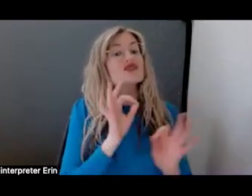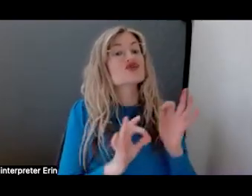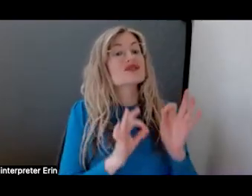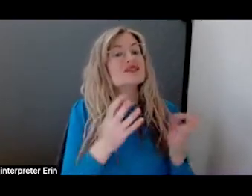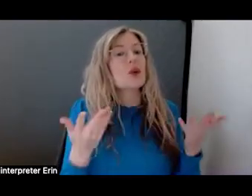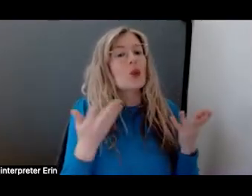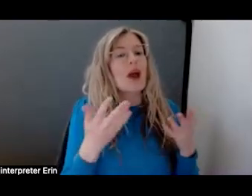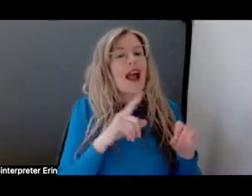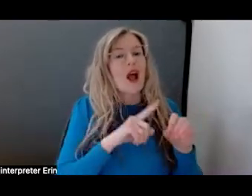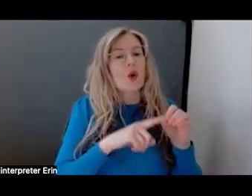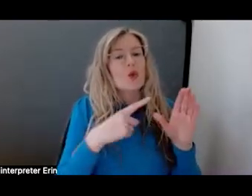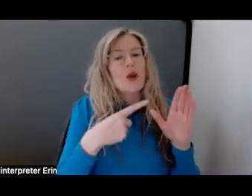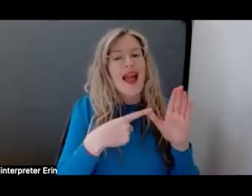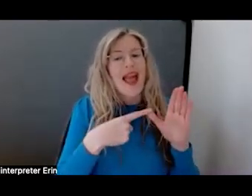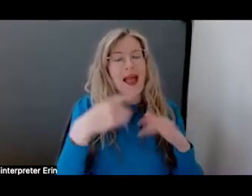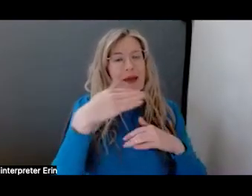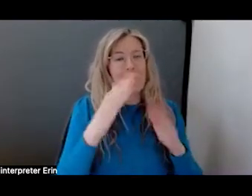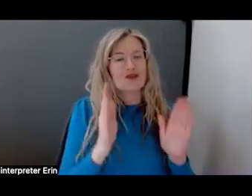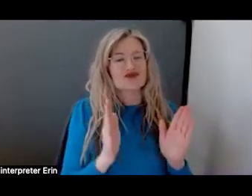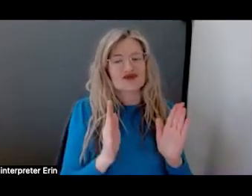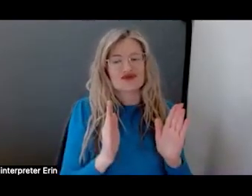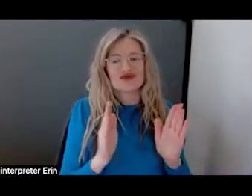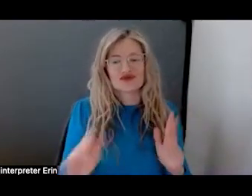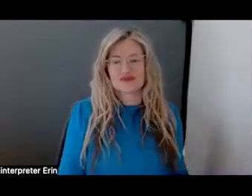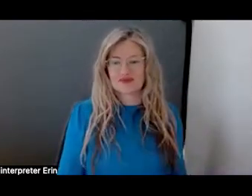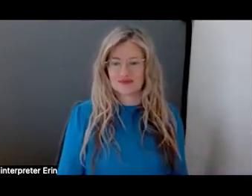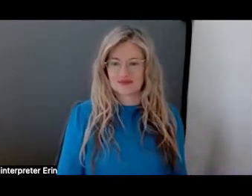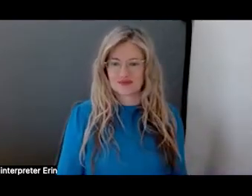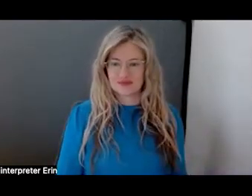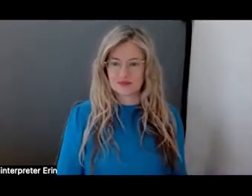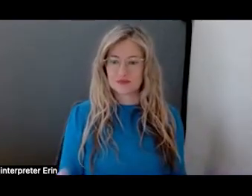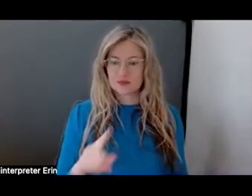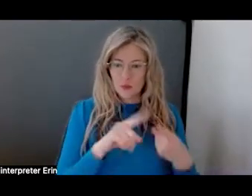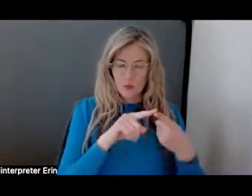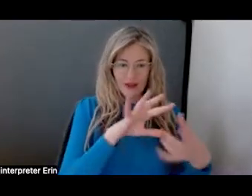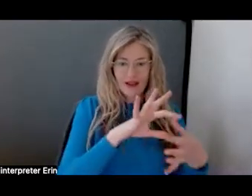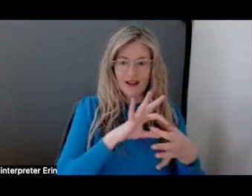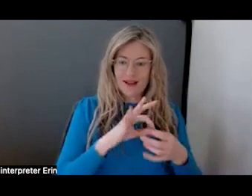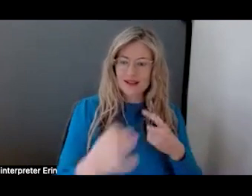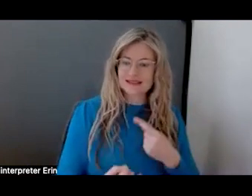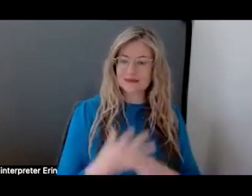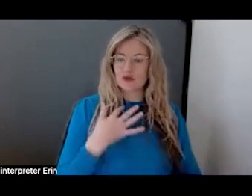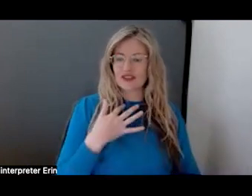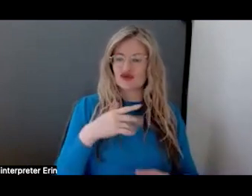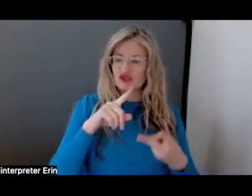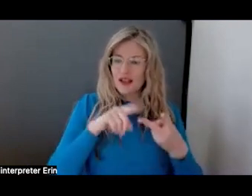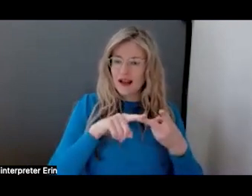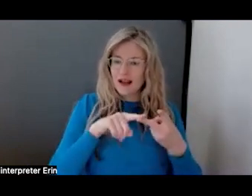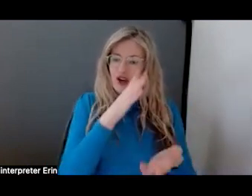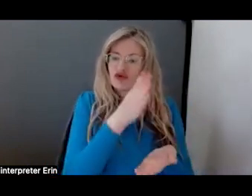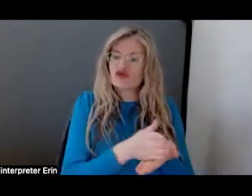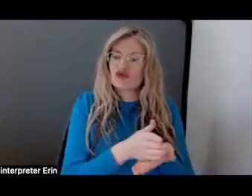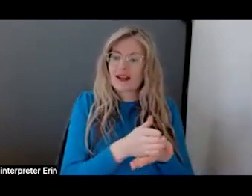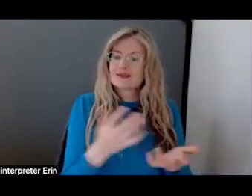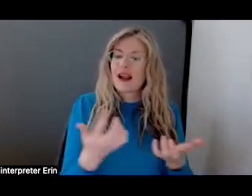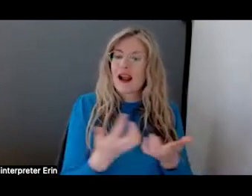questions in the Q&A chat. There's a question around inspiration and also trust, how trust was established in